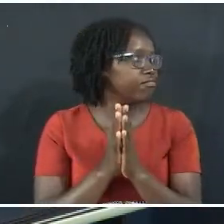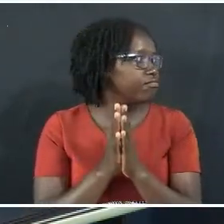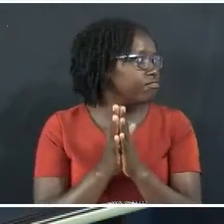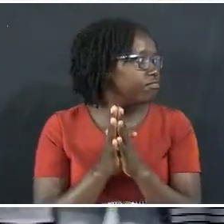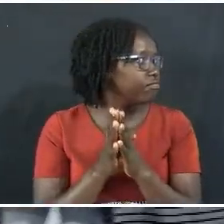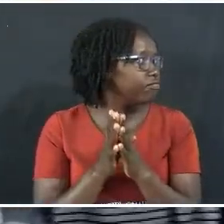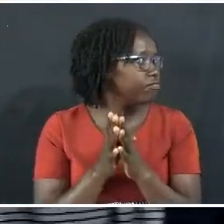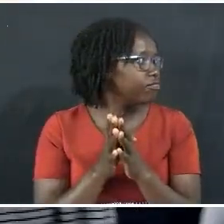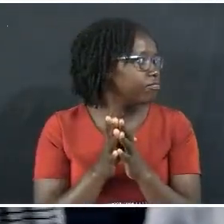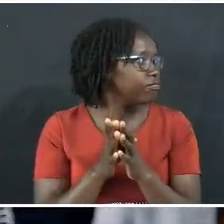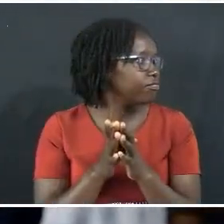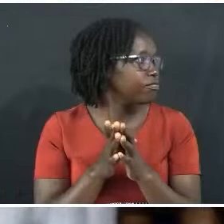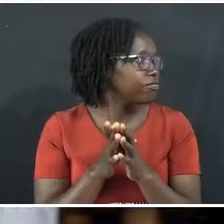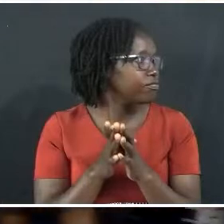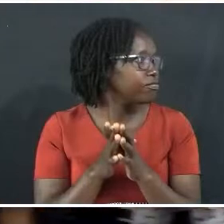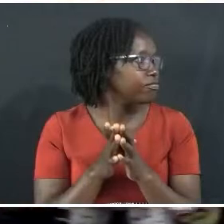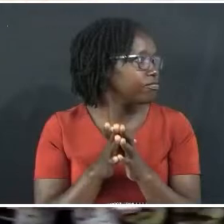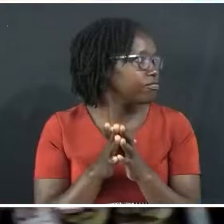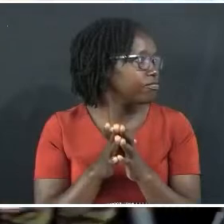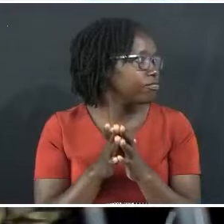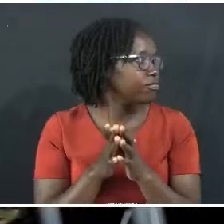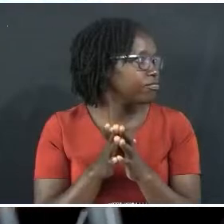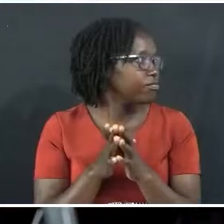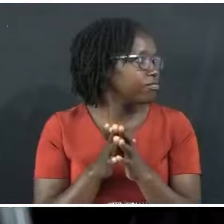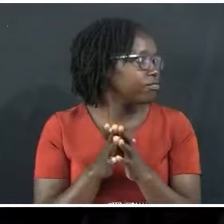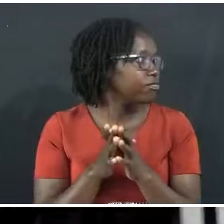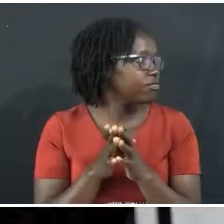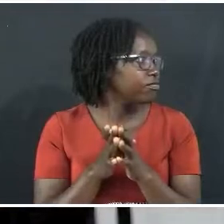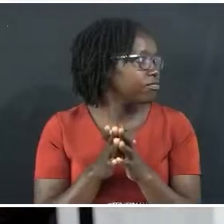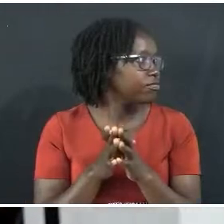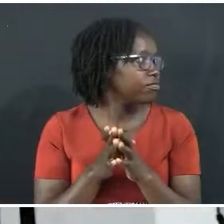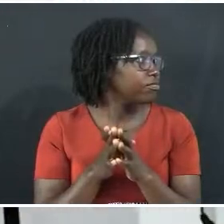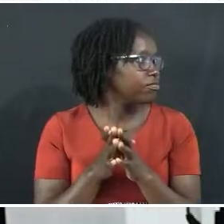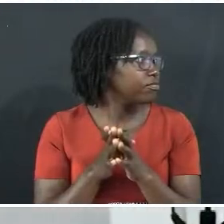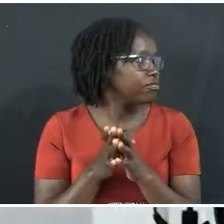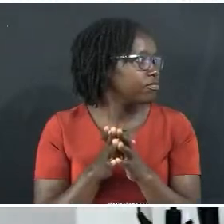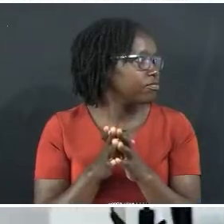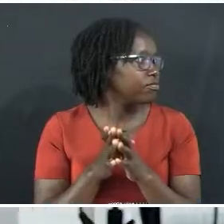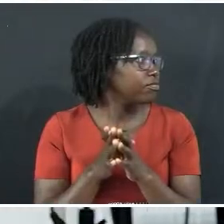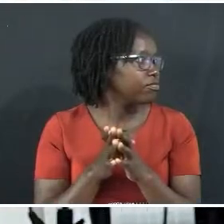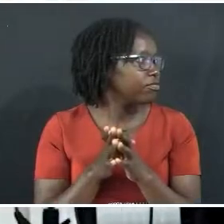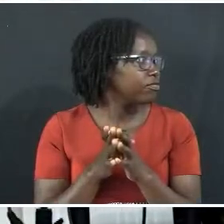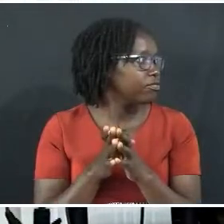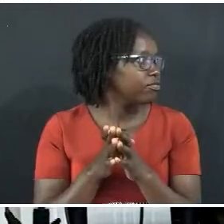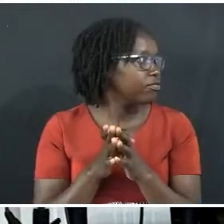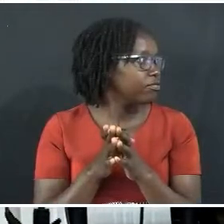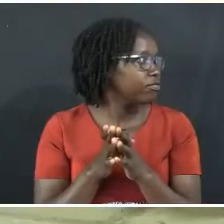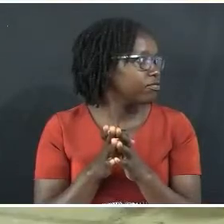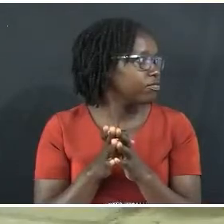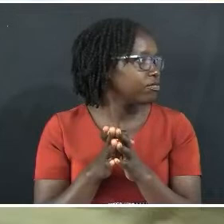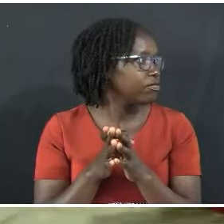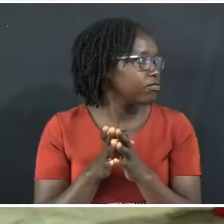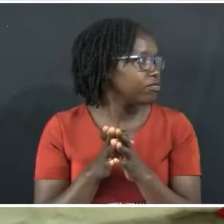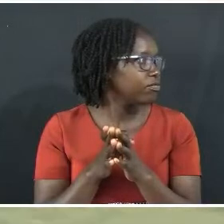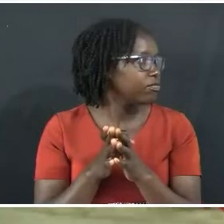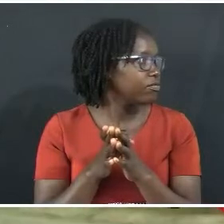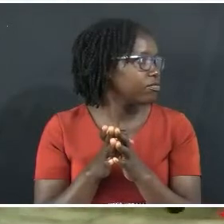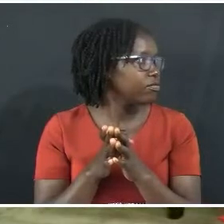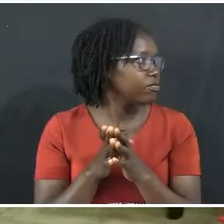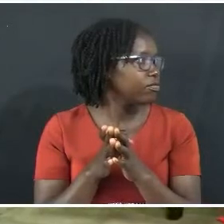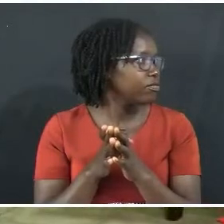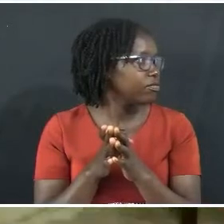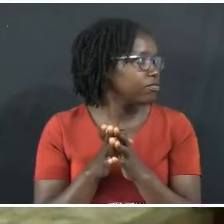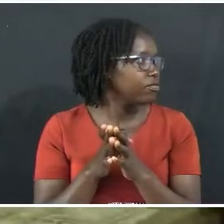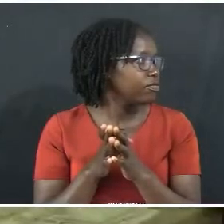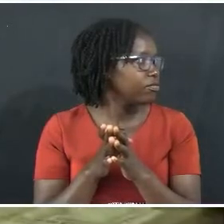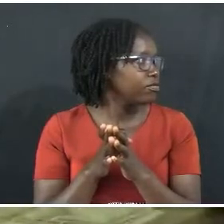Well done. I want to kindly invite the man of God to come and pray for these people. The pastor can come and pray for